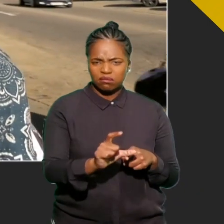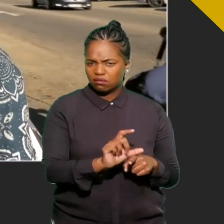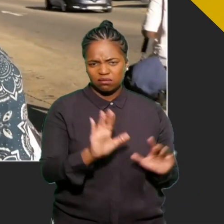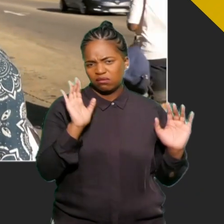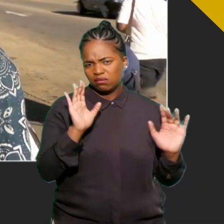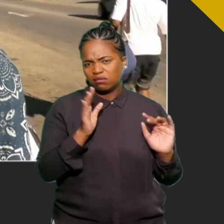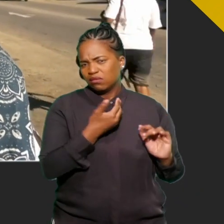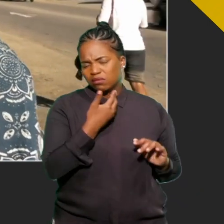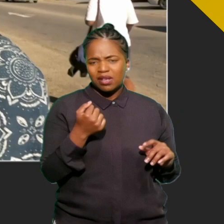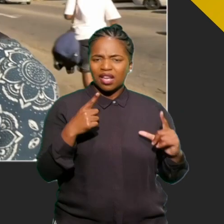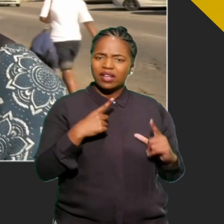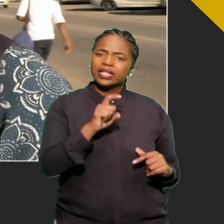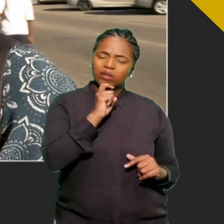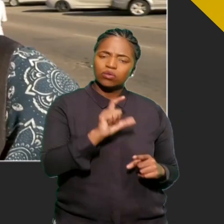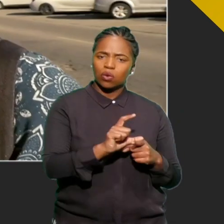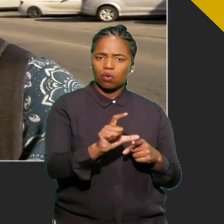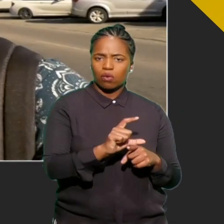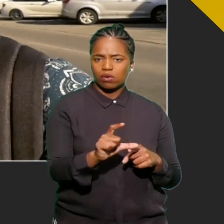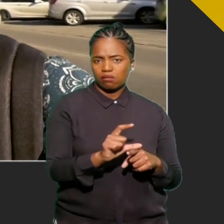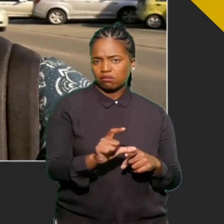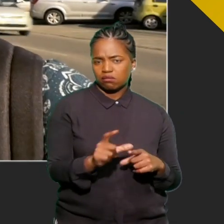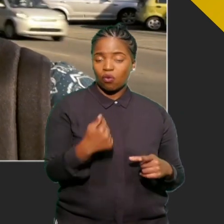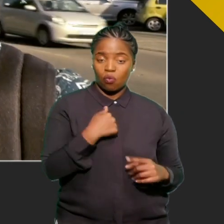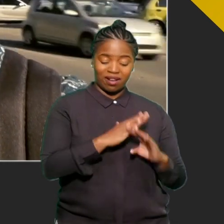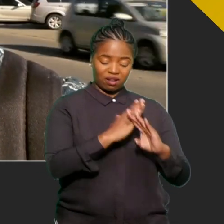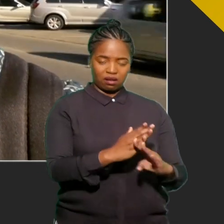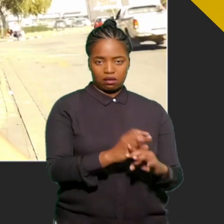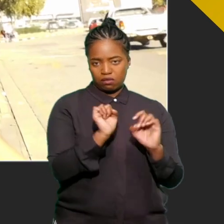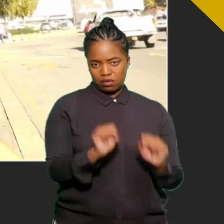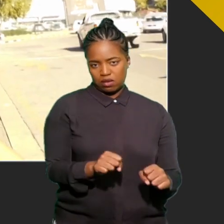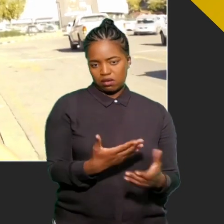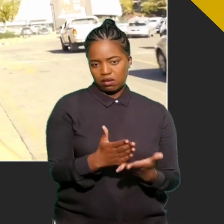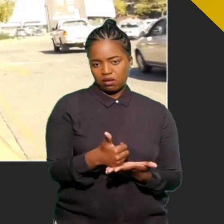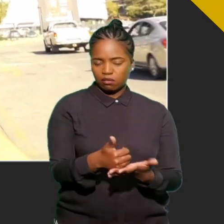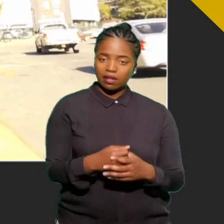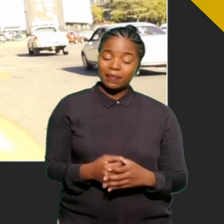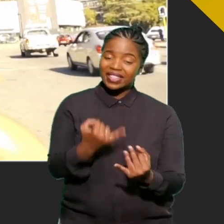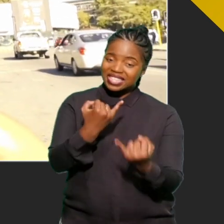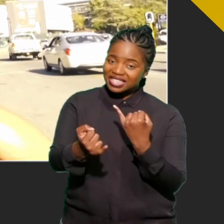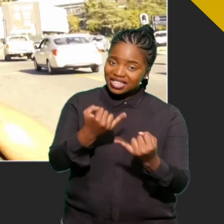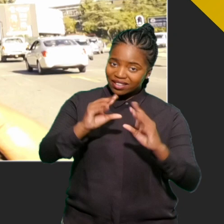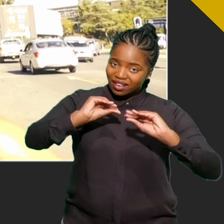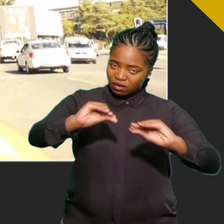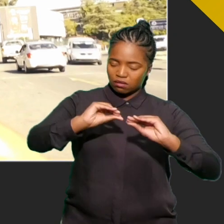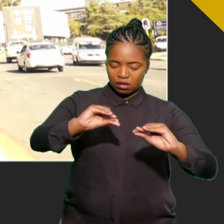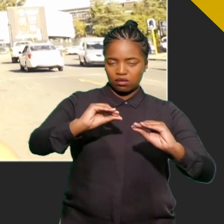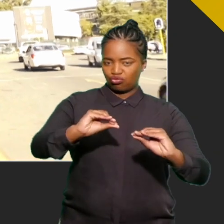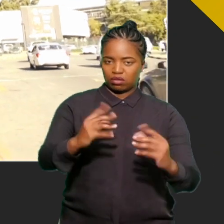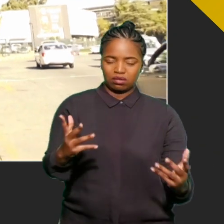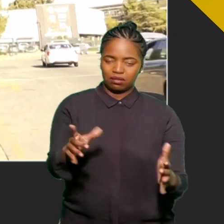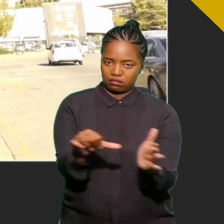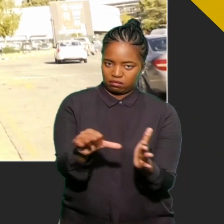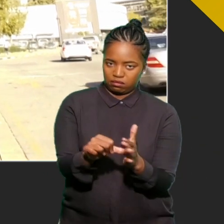I think it's better if women are on some sort of prevention as well. I think that might help. Sex education, it's been going on for a while. So I